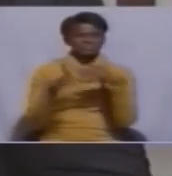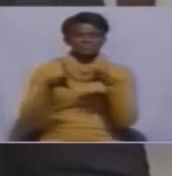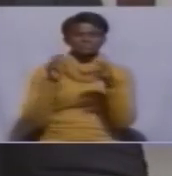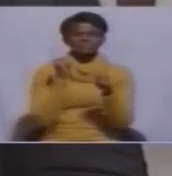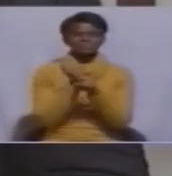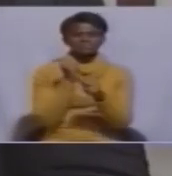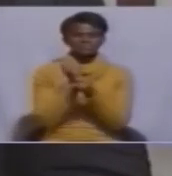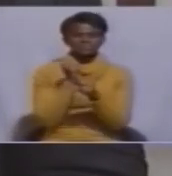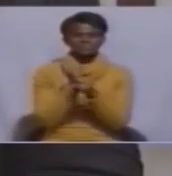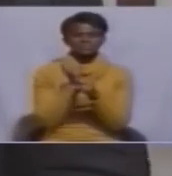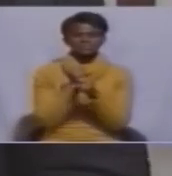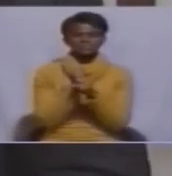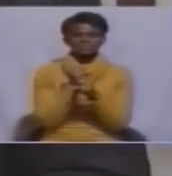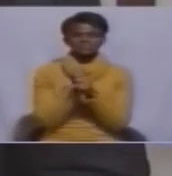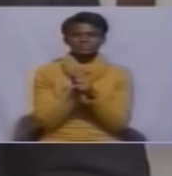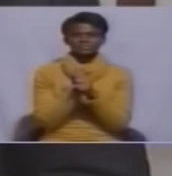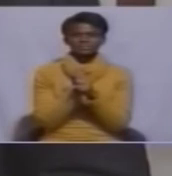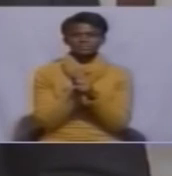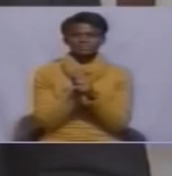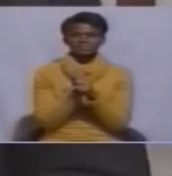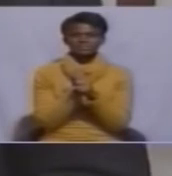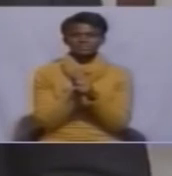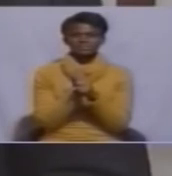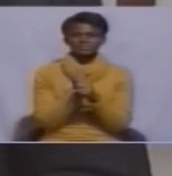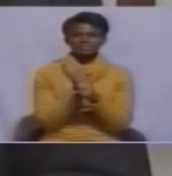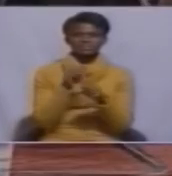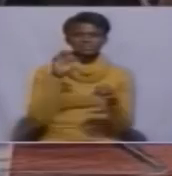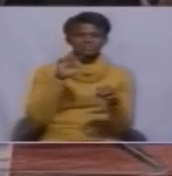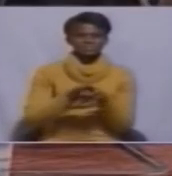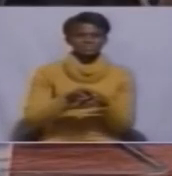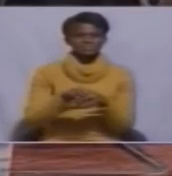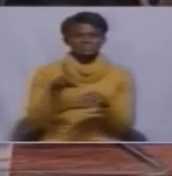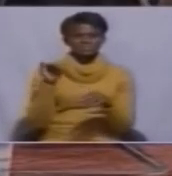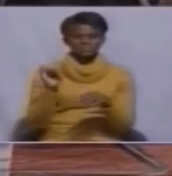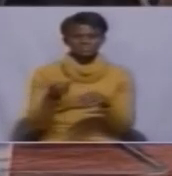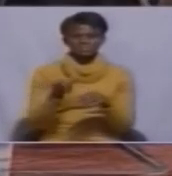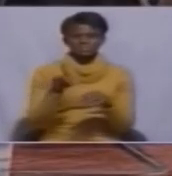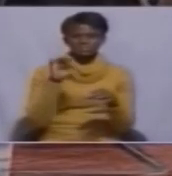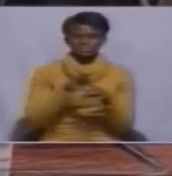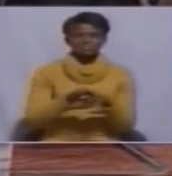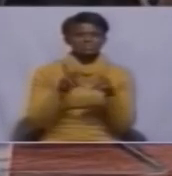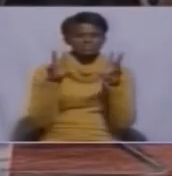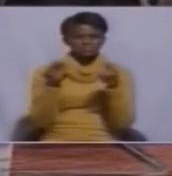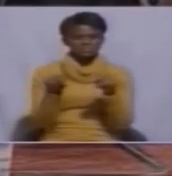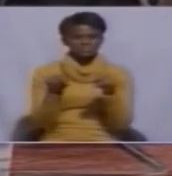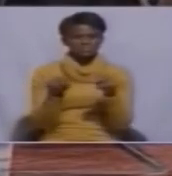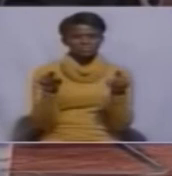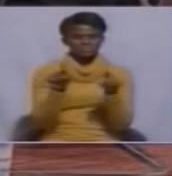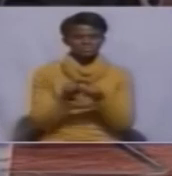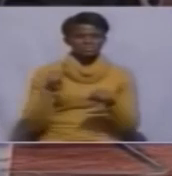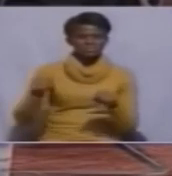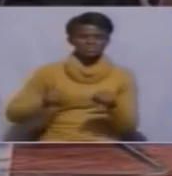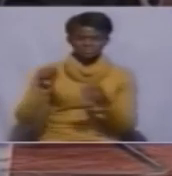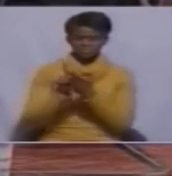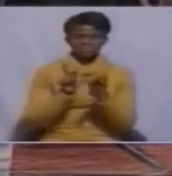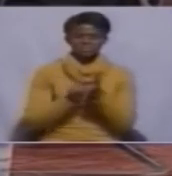it. We'll continue perfecting it. Let's look at the referendum. Again, I'll refer to your role as Attorney General, Chief Advisor to government.